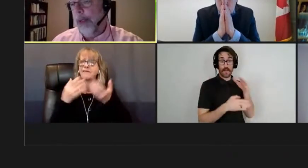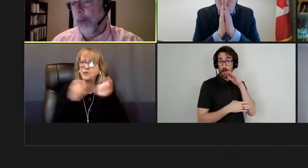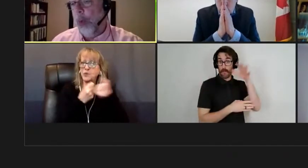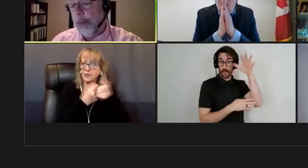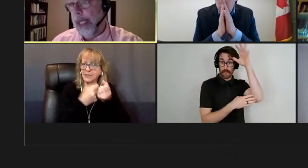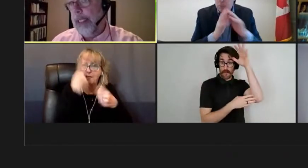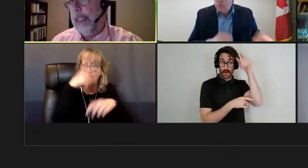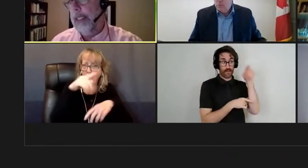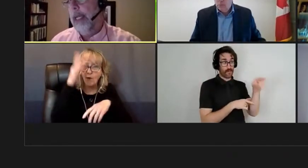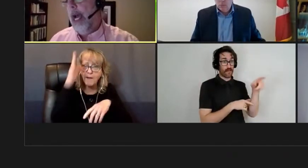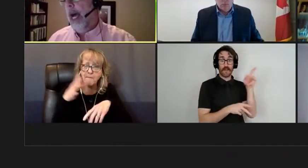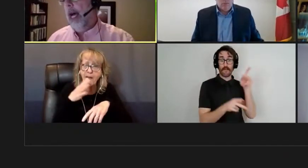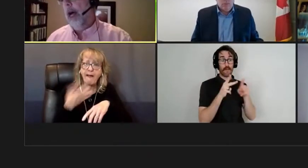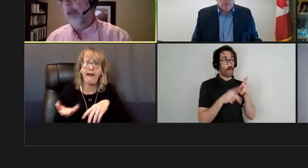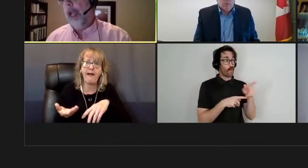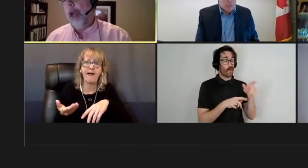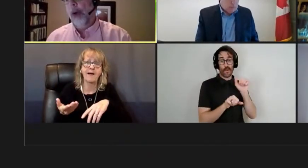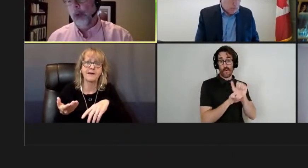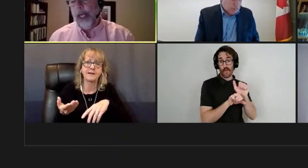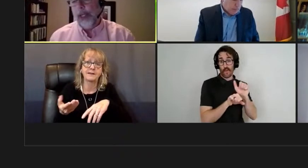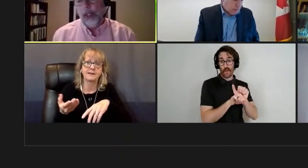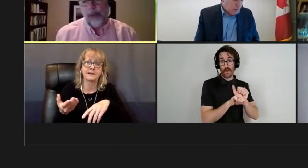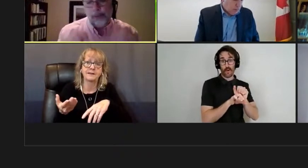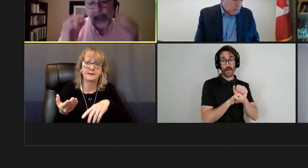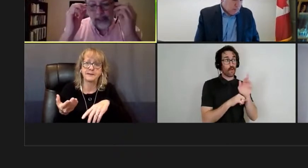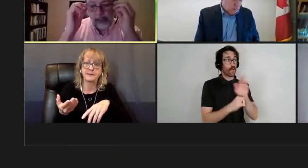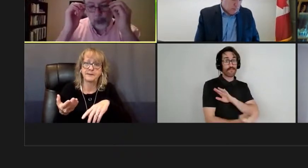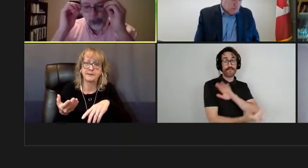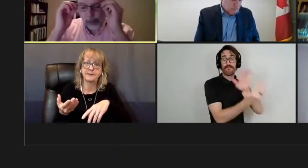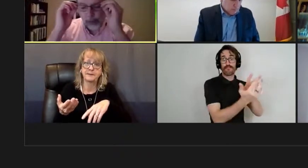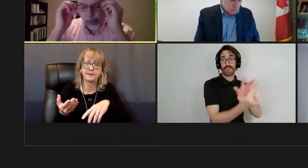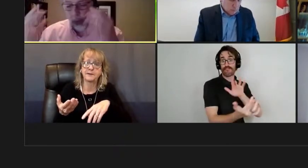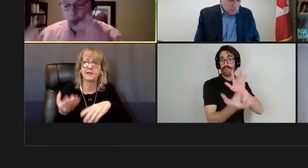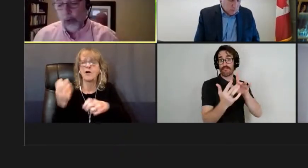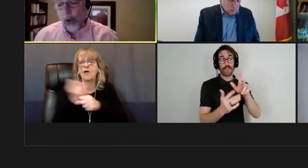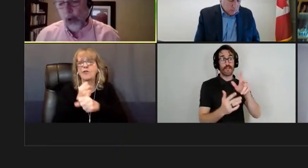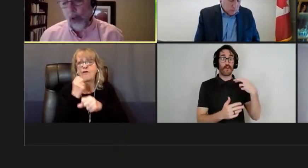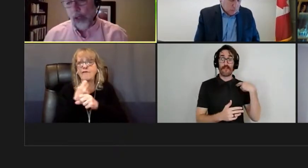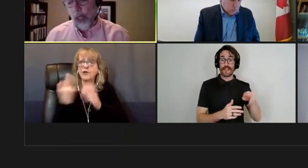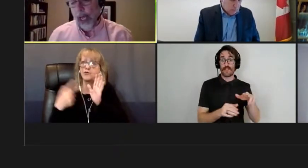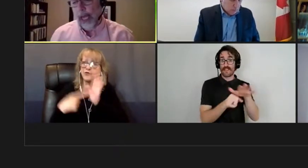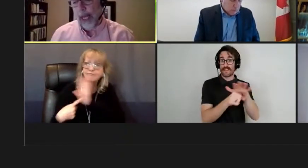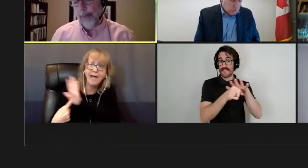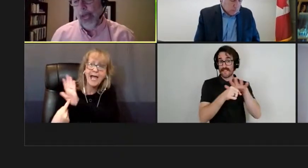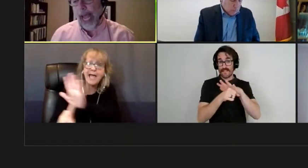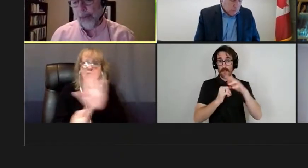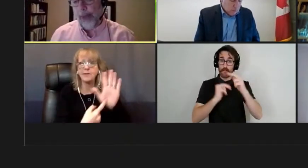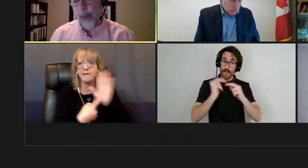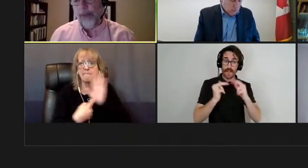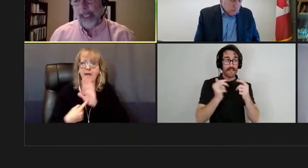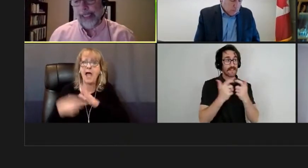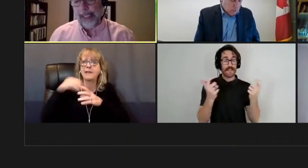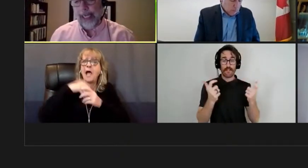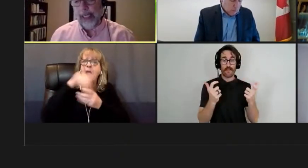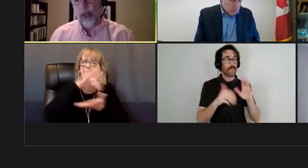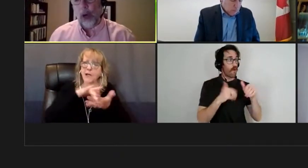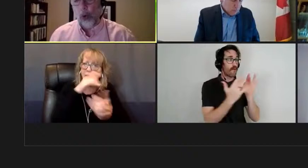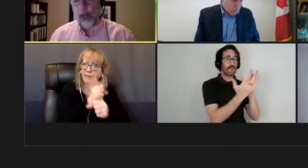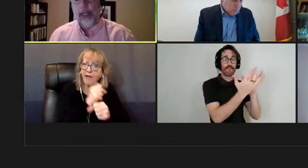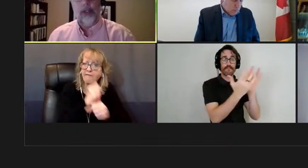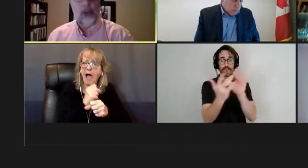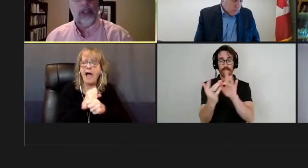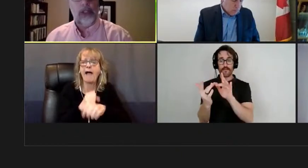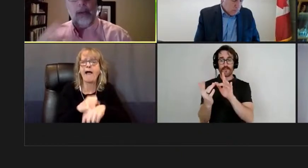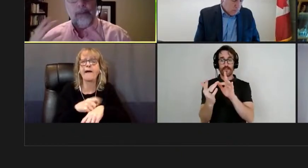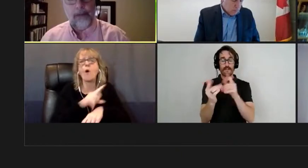people, workplaces, outreach to places of worship. So those are all happening. We've continued our work